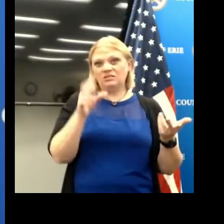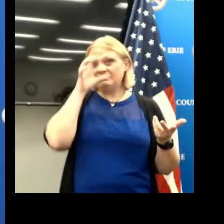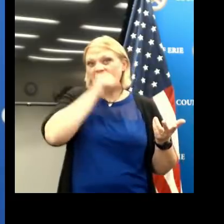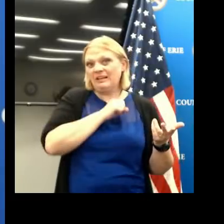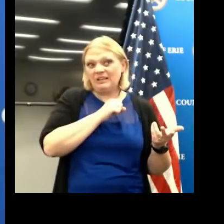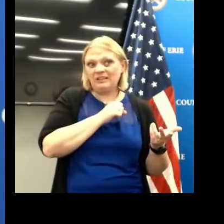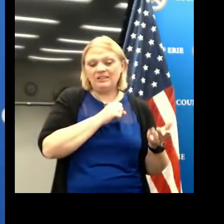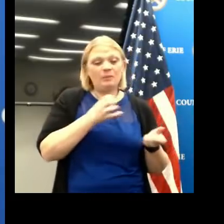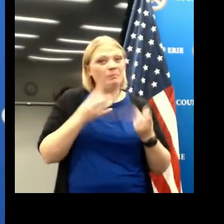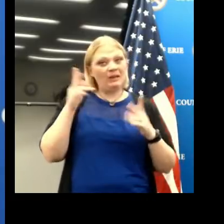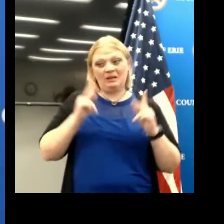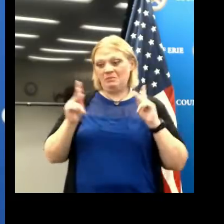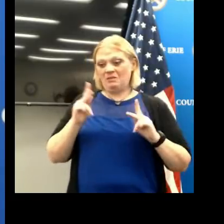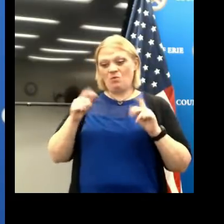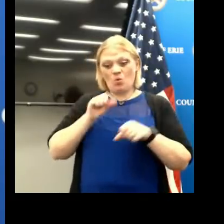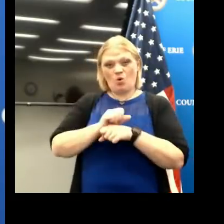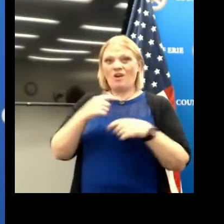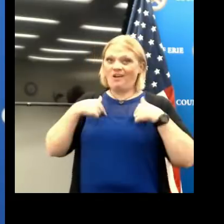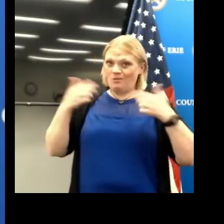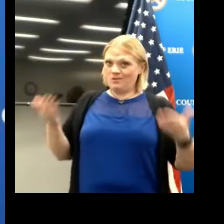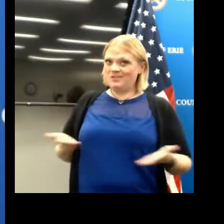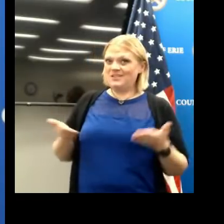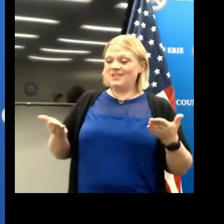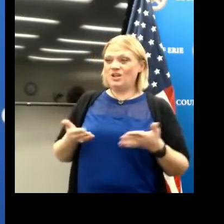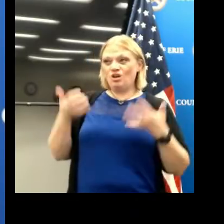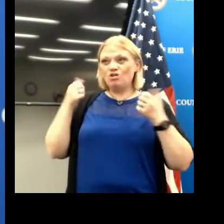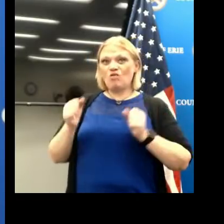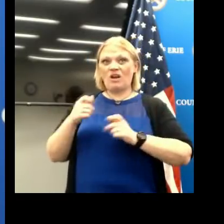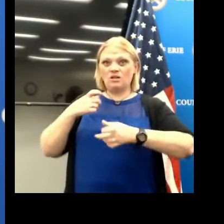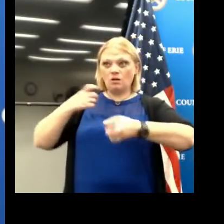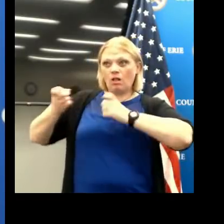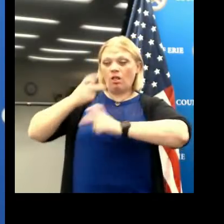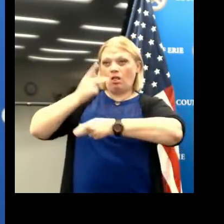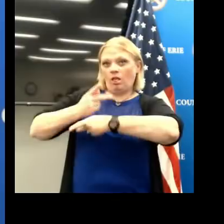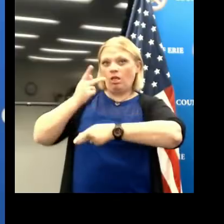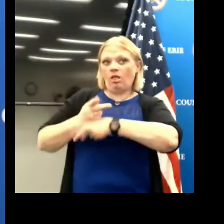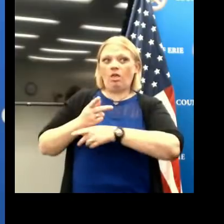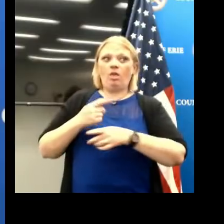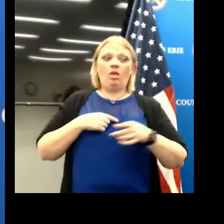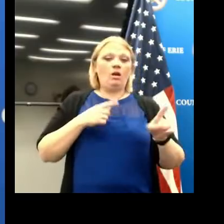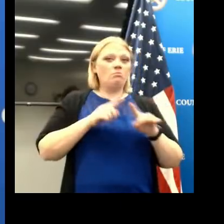working to try to address these issues with the rapid growth of COVID. And we know there were lots of